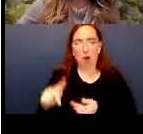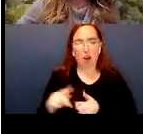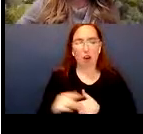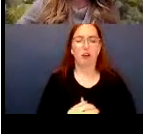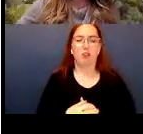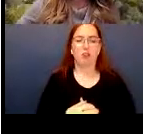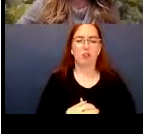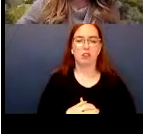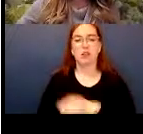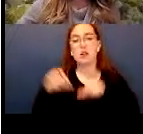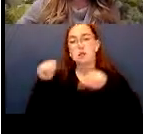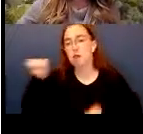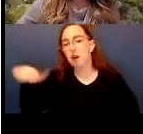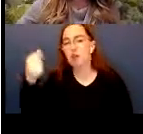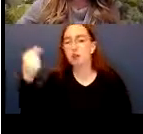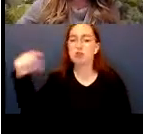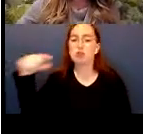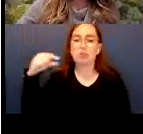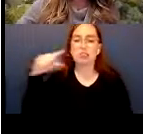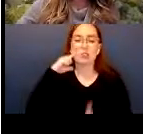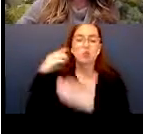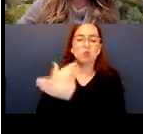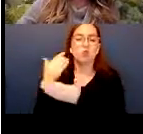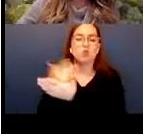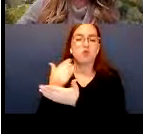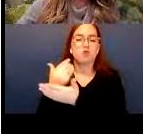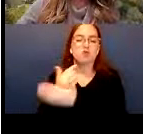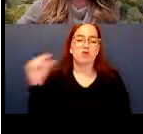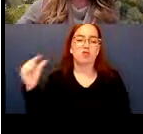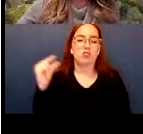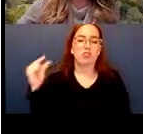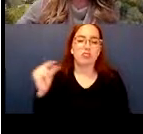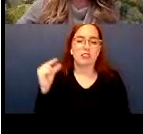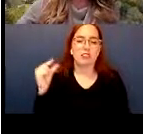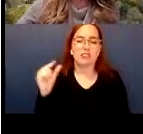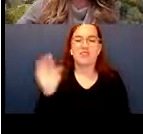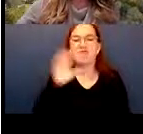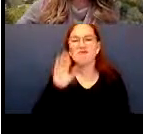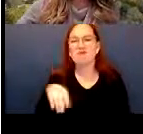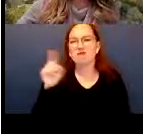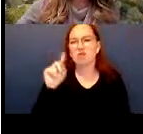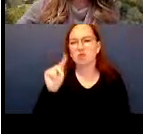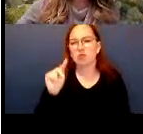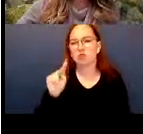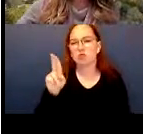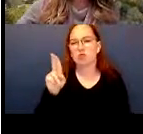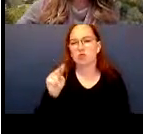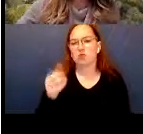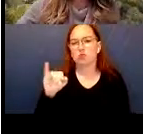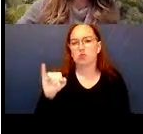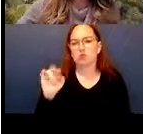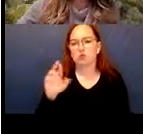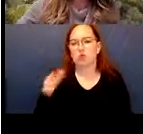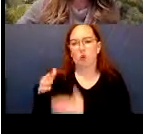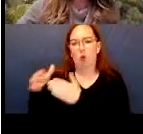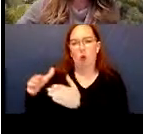And then another new playground over where the Toomey Road pedestrian bridge, if